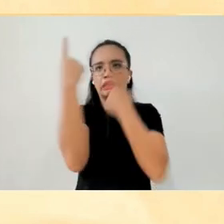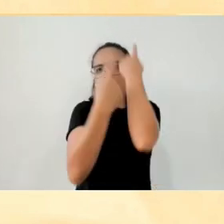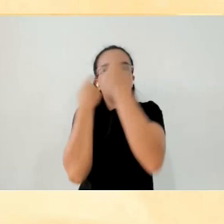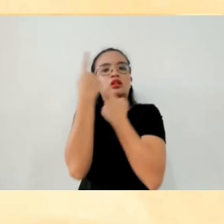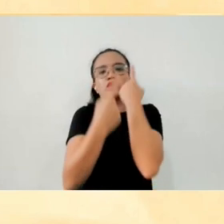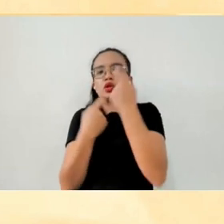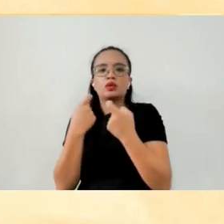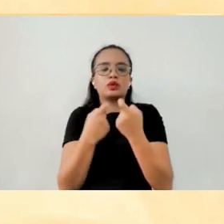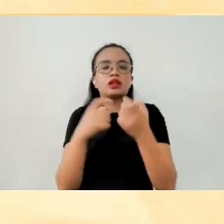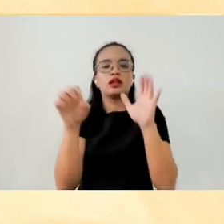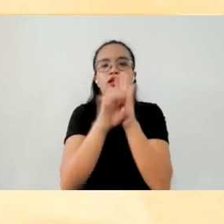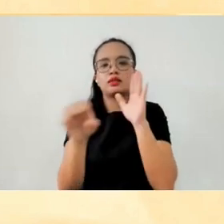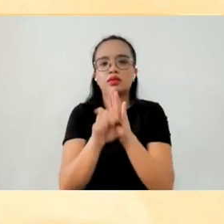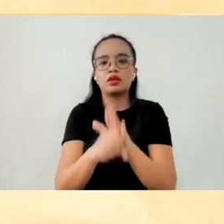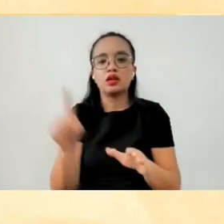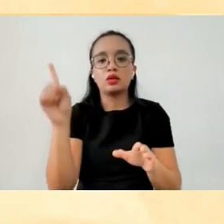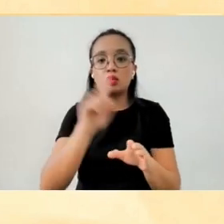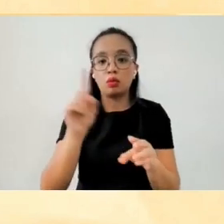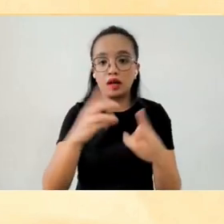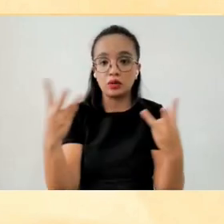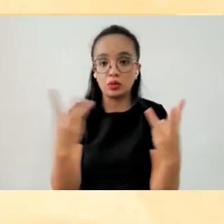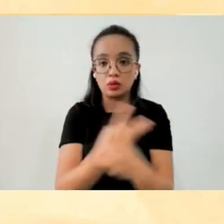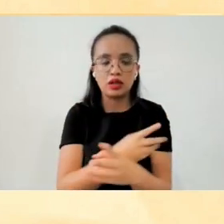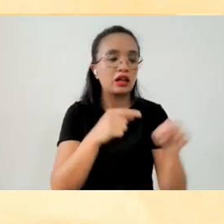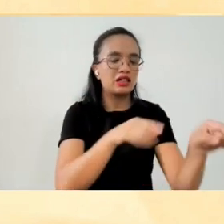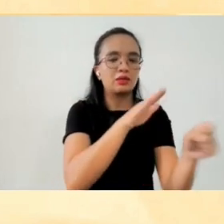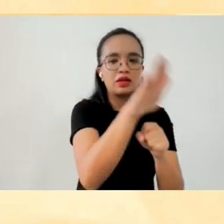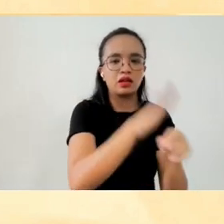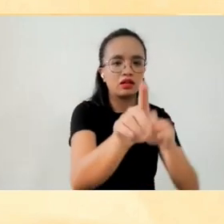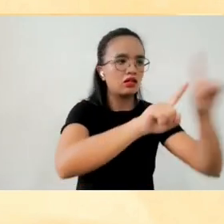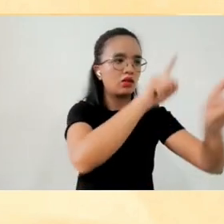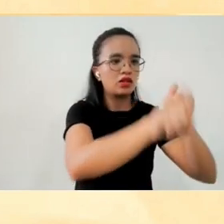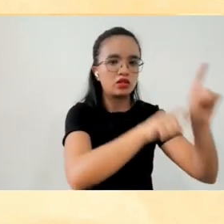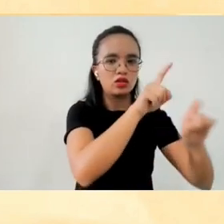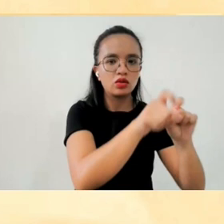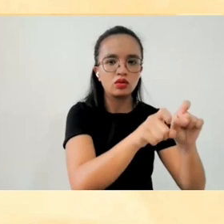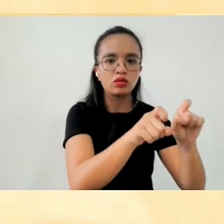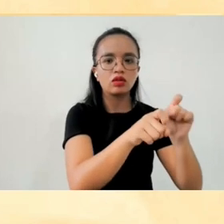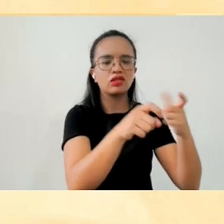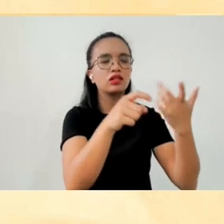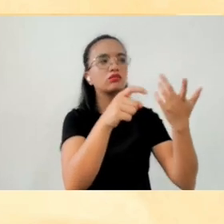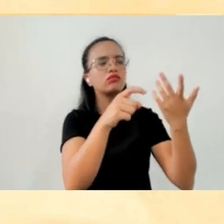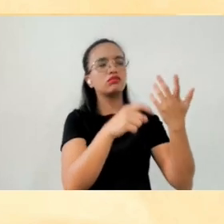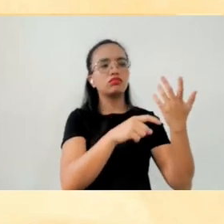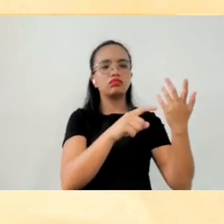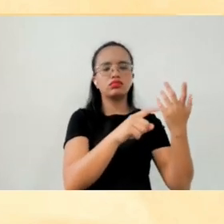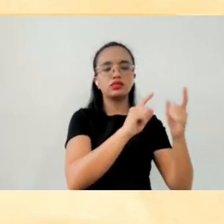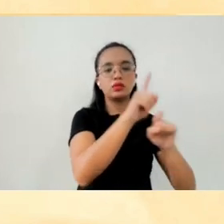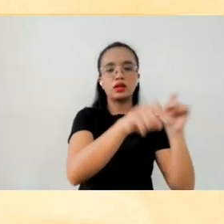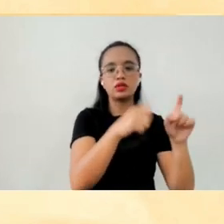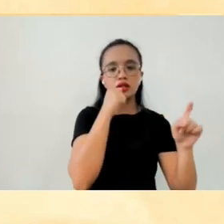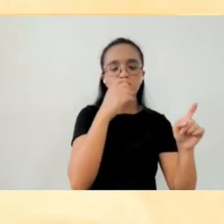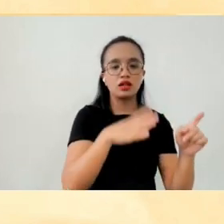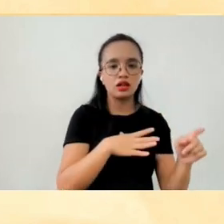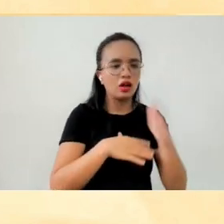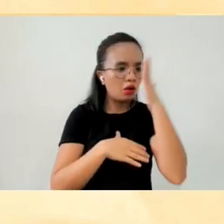for example, the worst thing you can do to a person who was raped is to ask that question, to ask that woman the question,